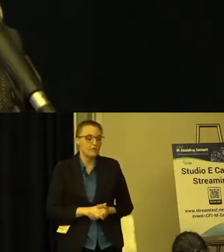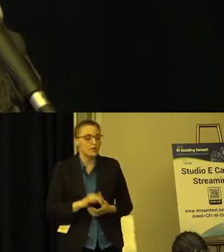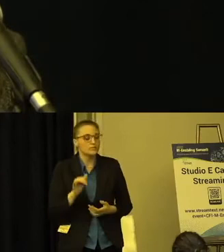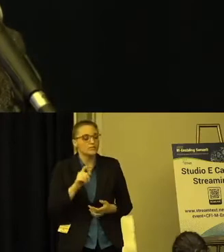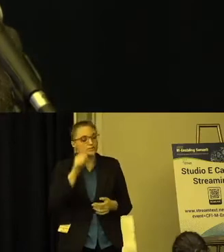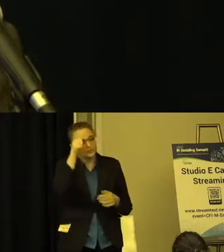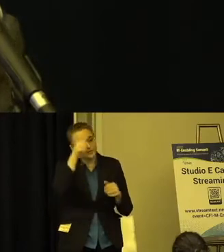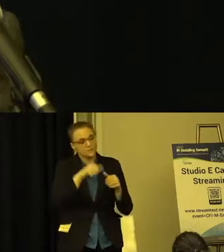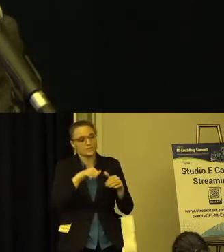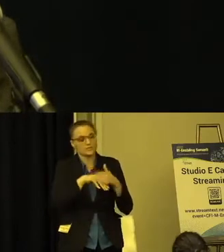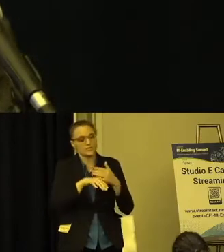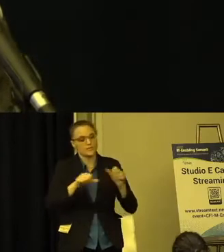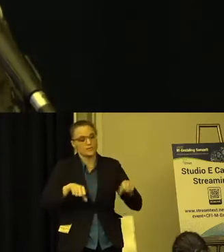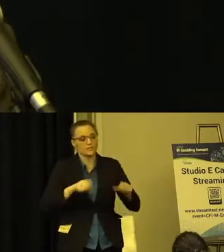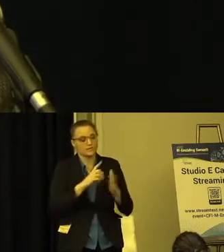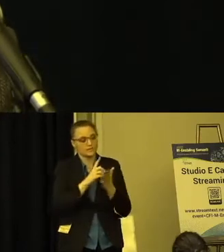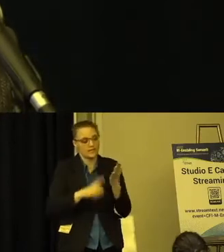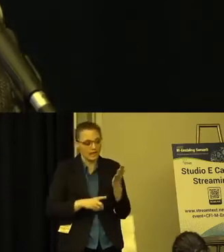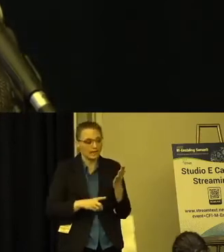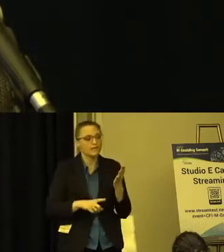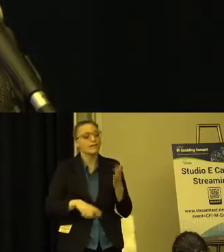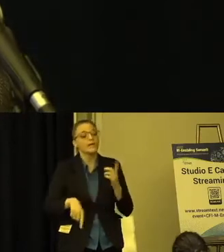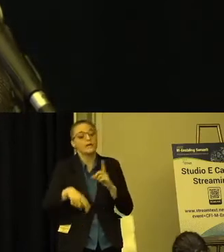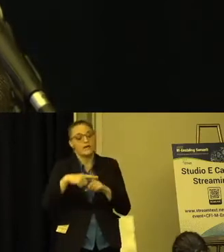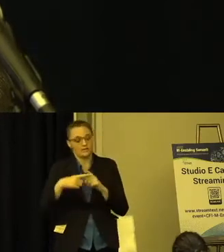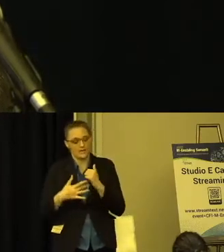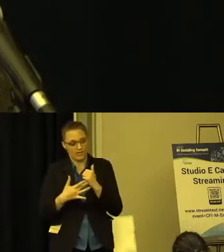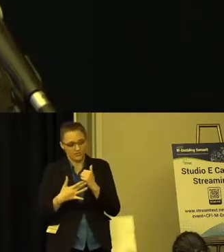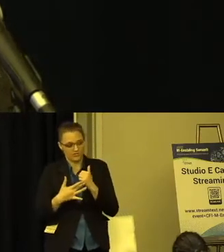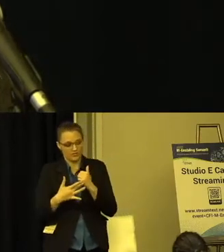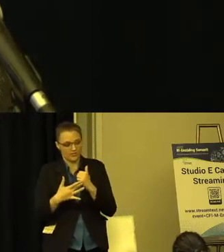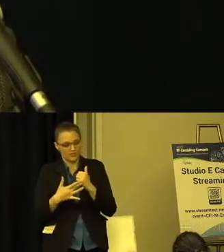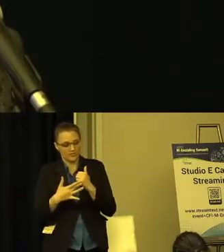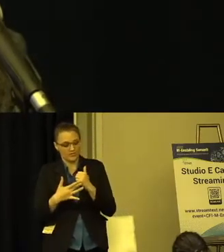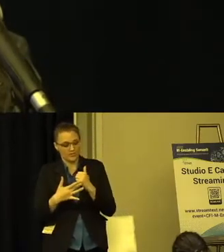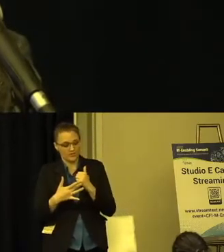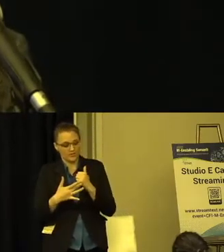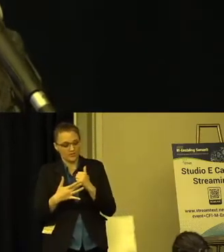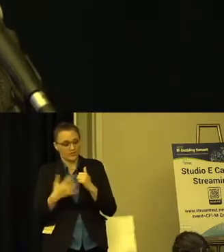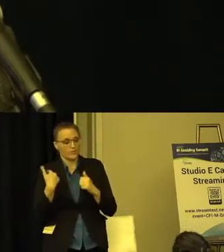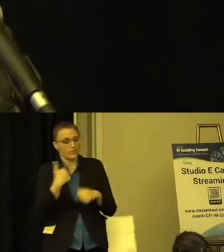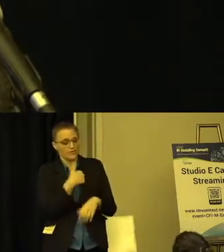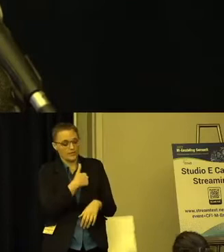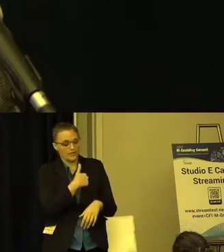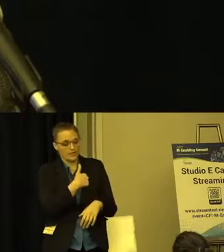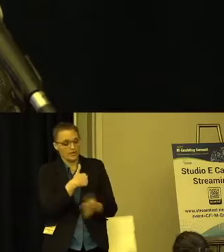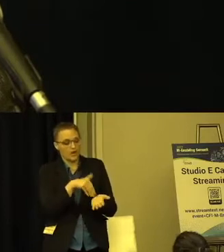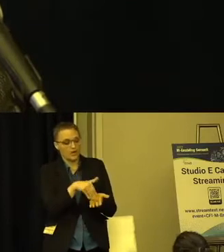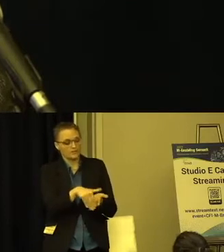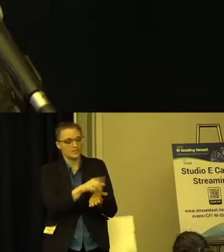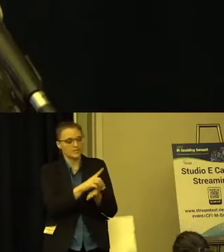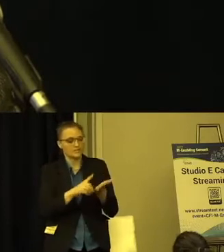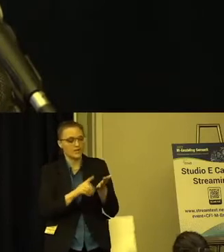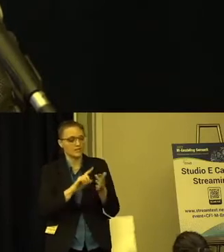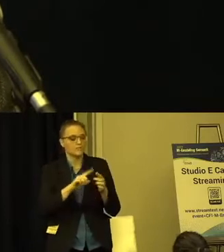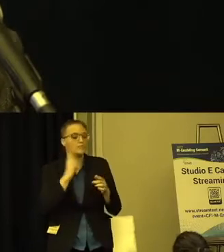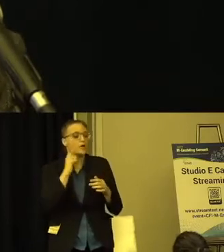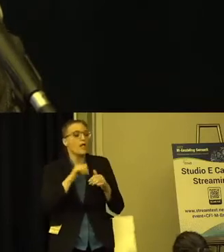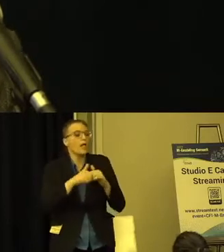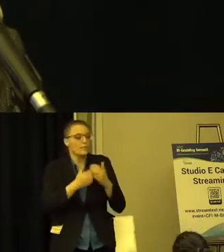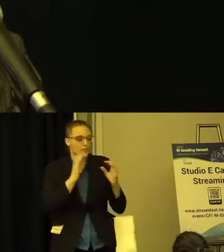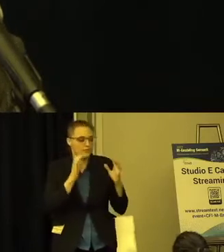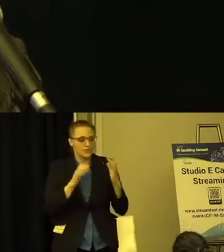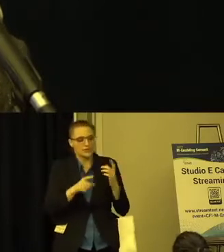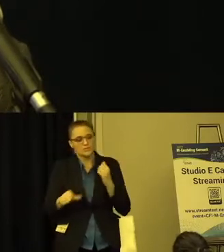mind that accessibility is design as well as technology. We often design for how can we communicate